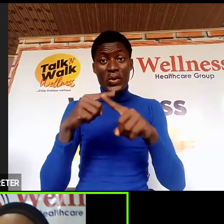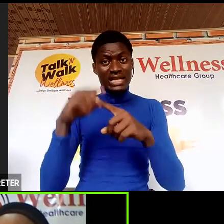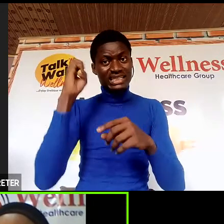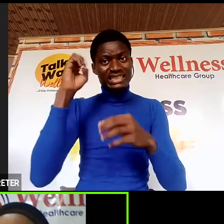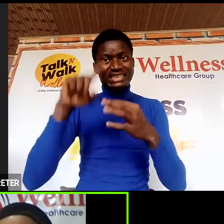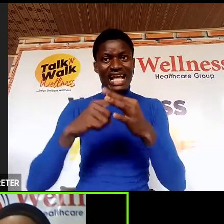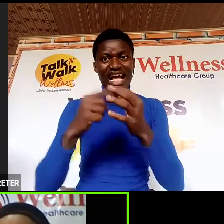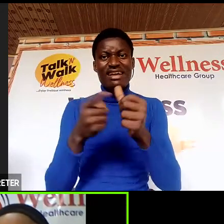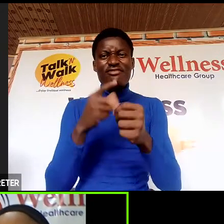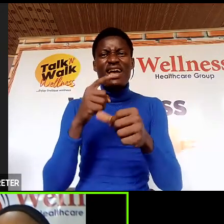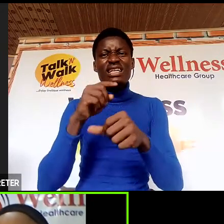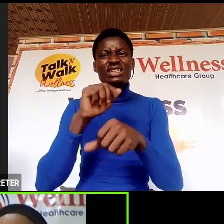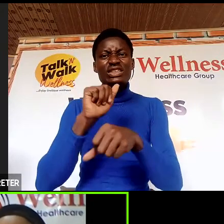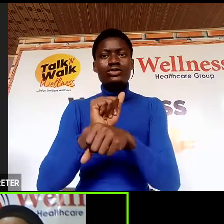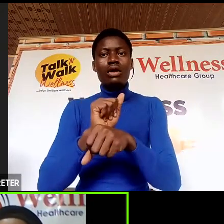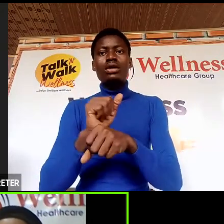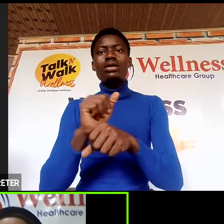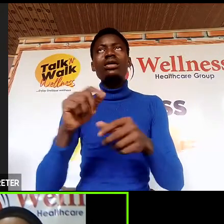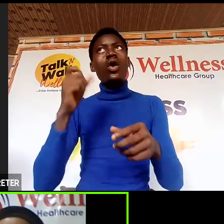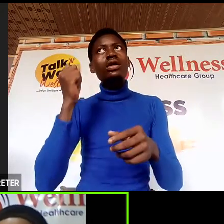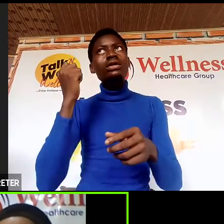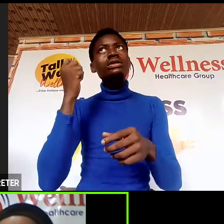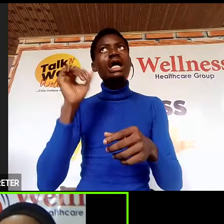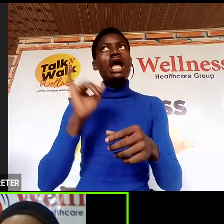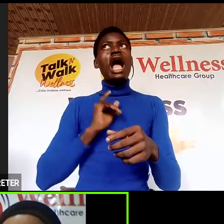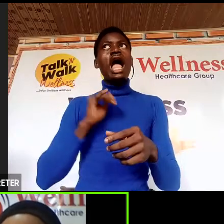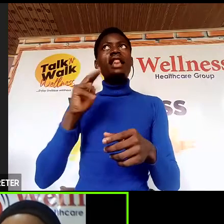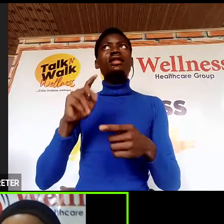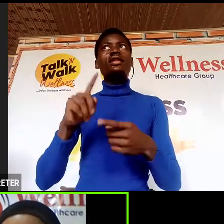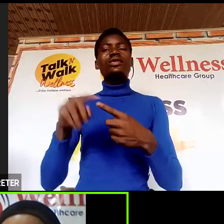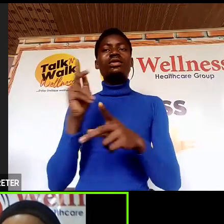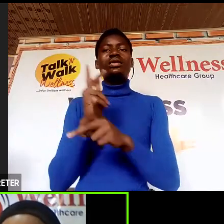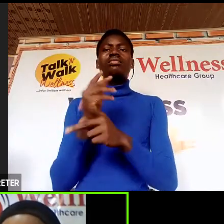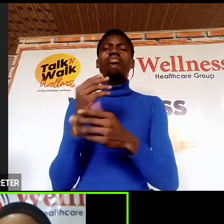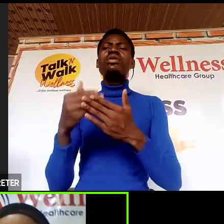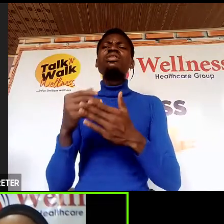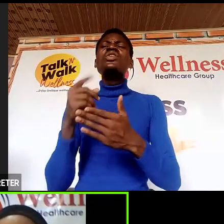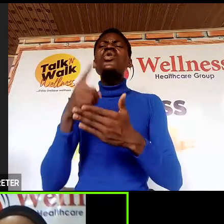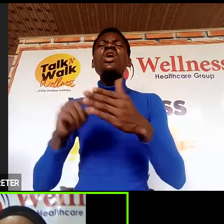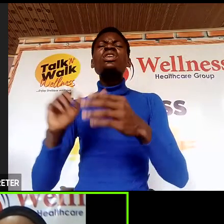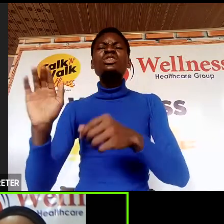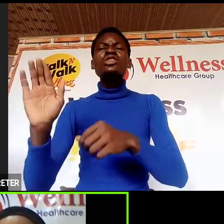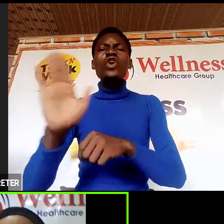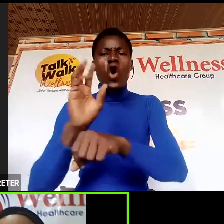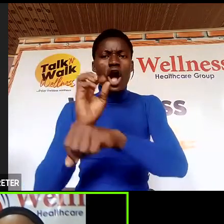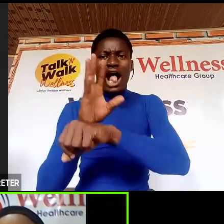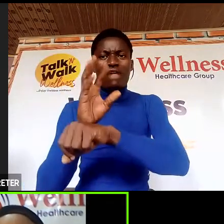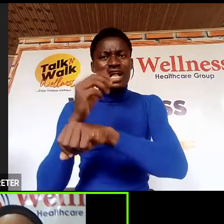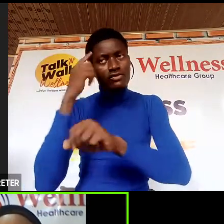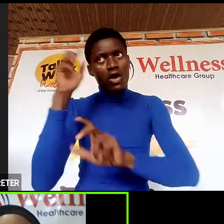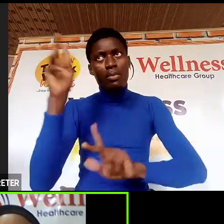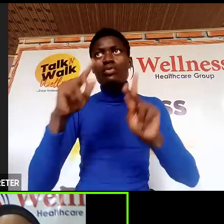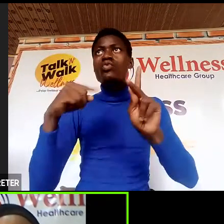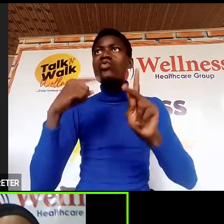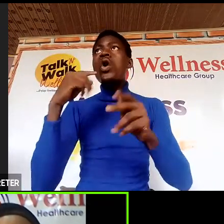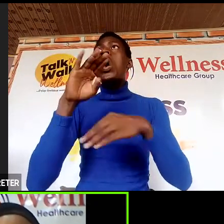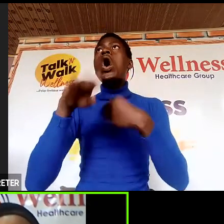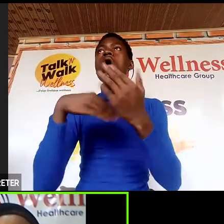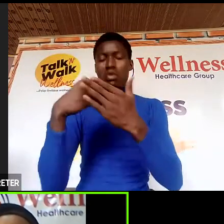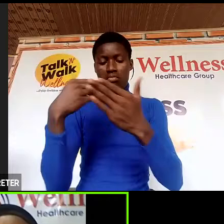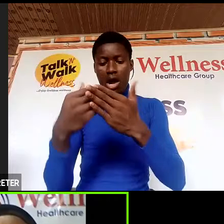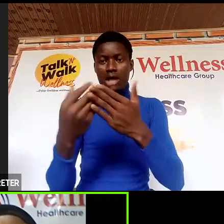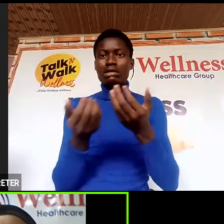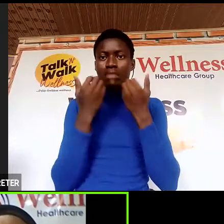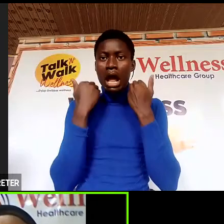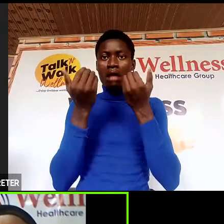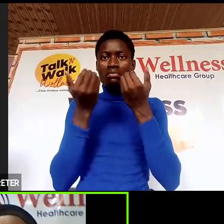that now, I want you to tell them what to do, because my dad told me when I wanted to start,